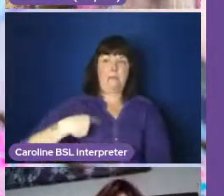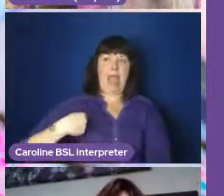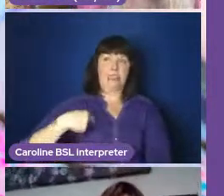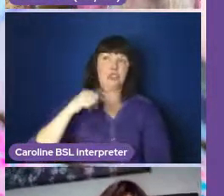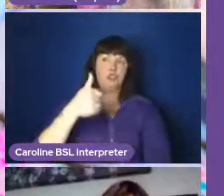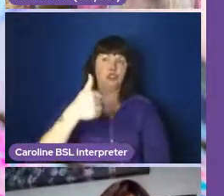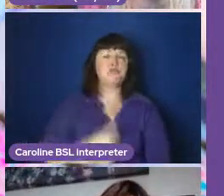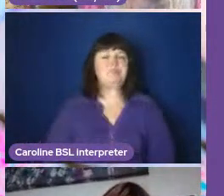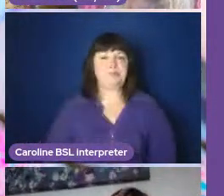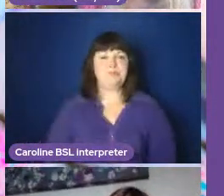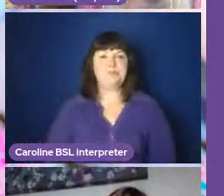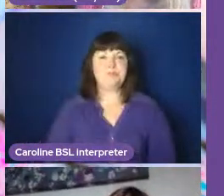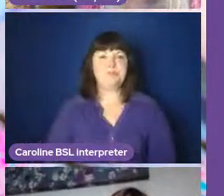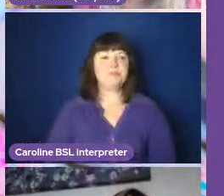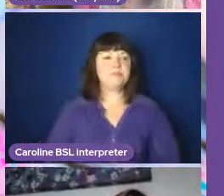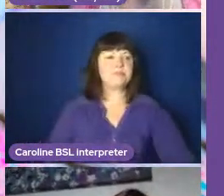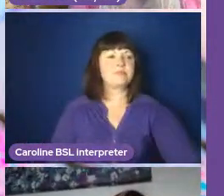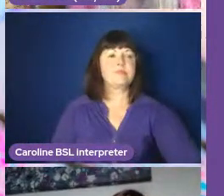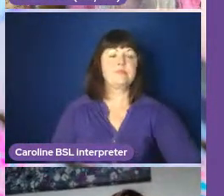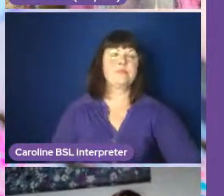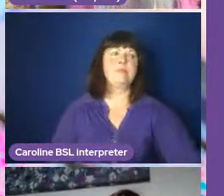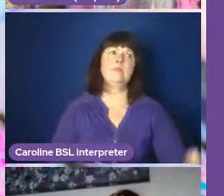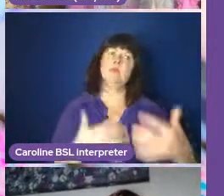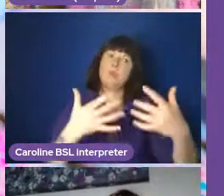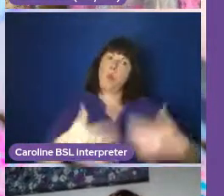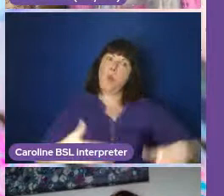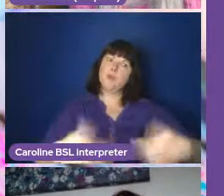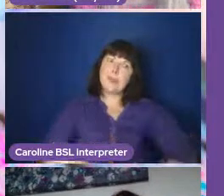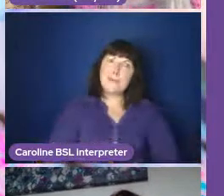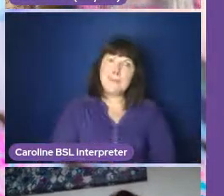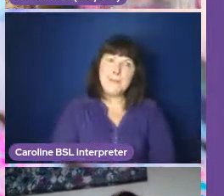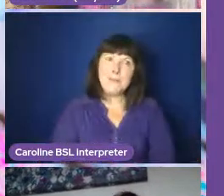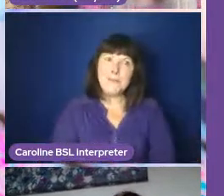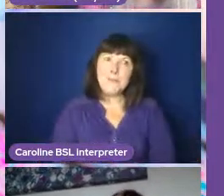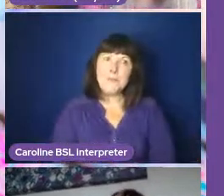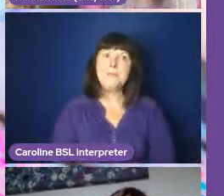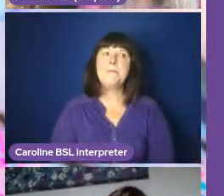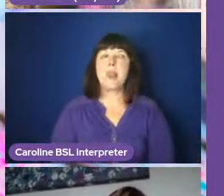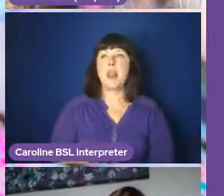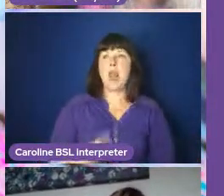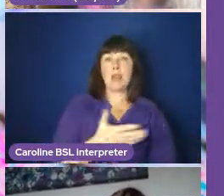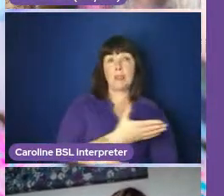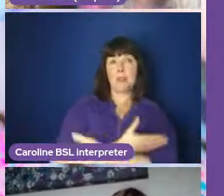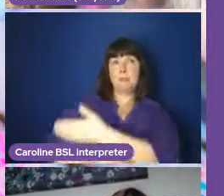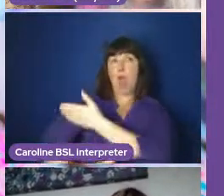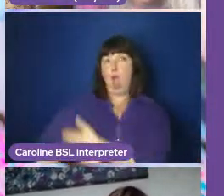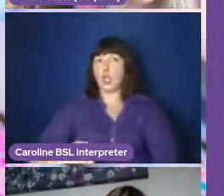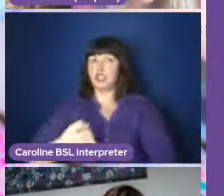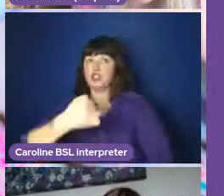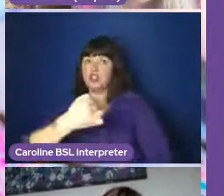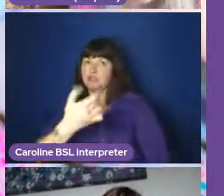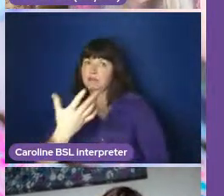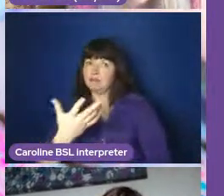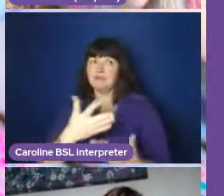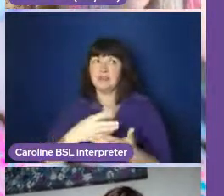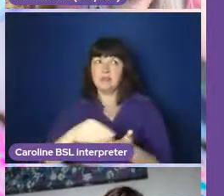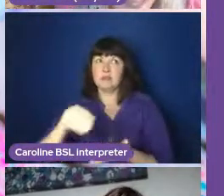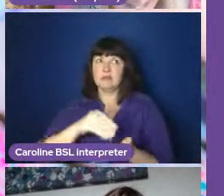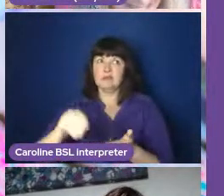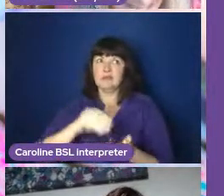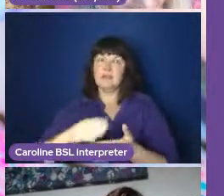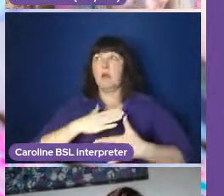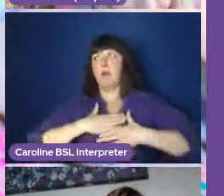Yeah, here we go. Absolutely awesome. So, yeah, check out the merch if you want to. It's very overpriced, but we love